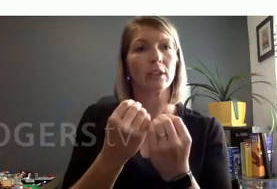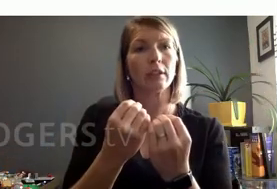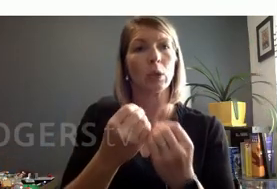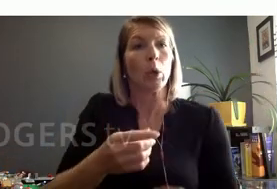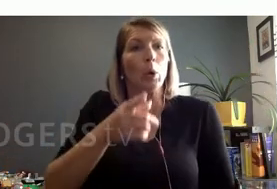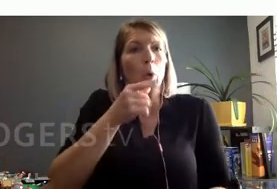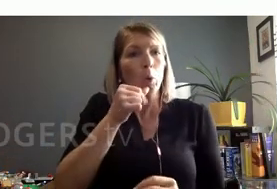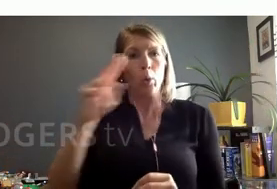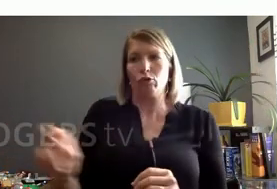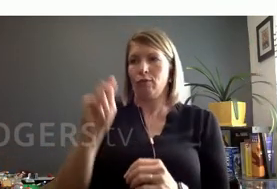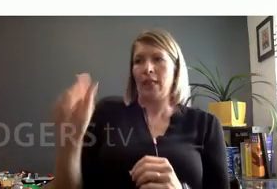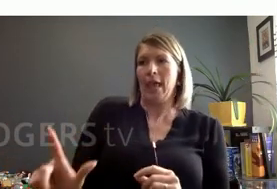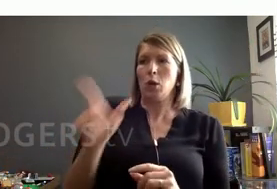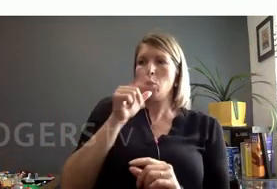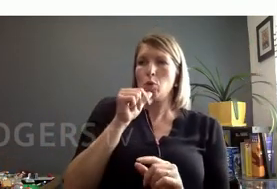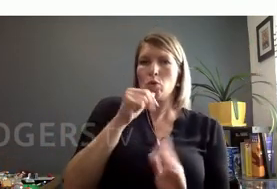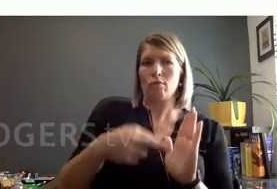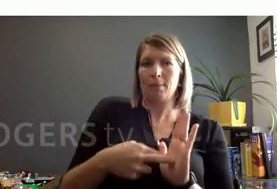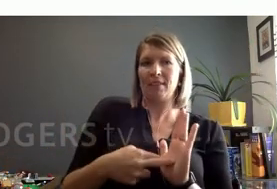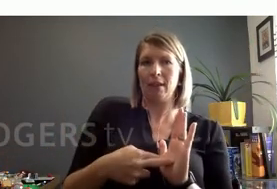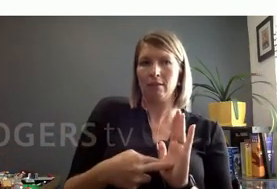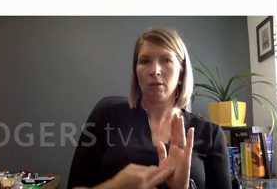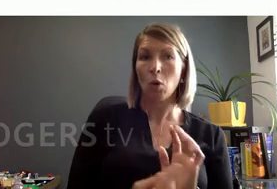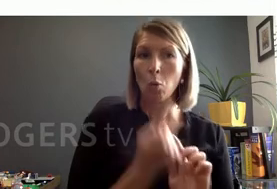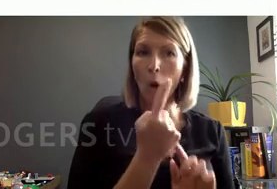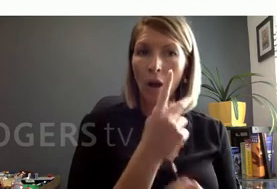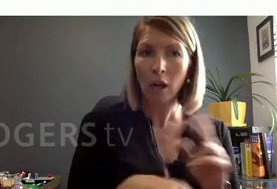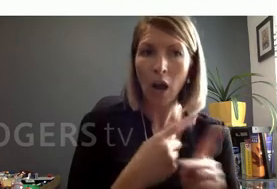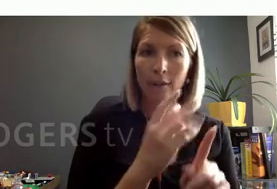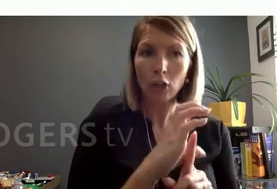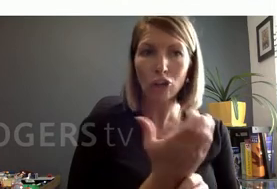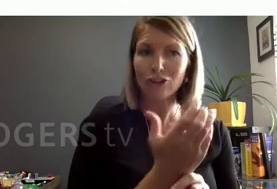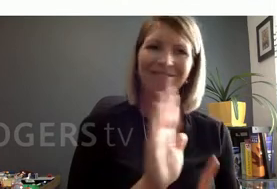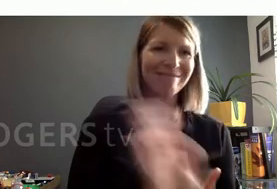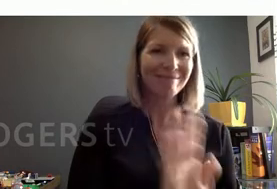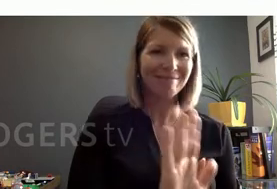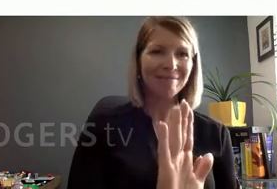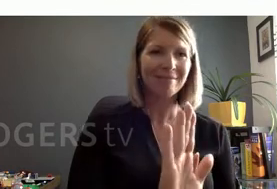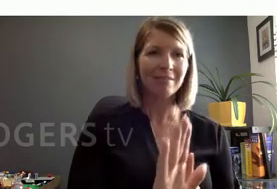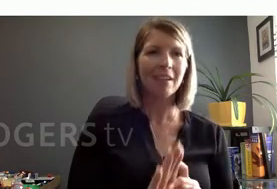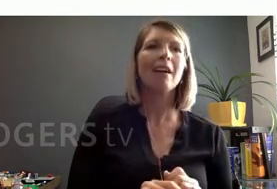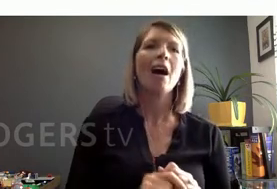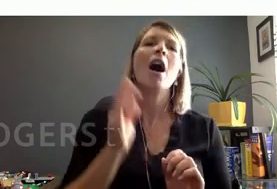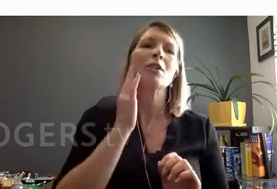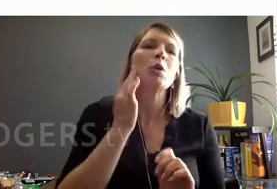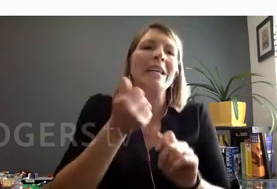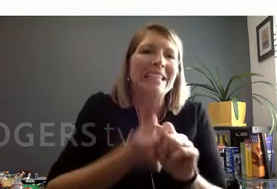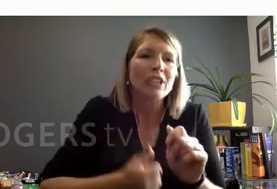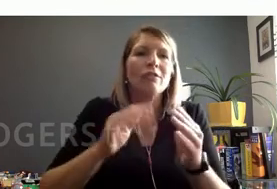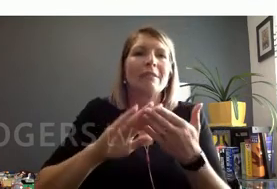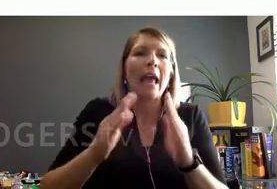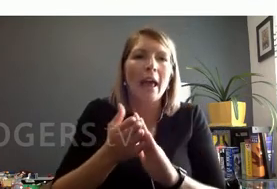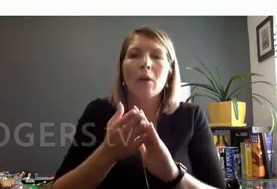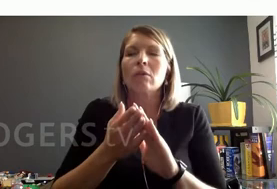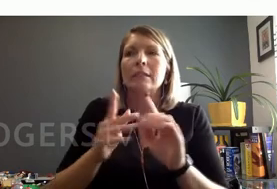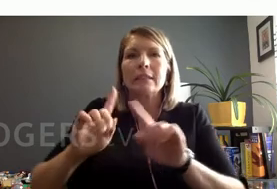as a province and as a nation, it's different province by province and city by city, but we really want to make sure that we are recruiting individuals,